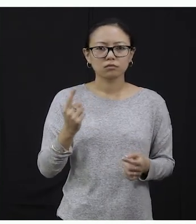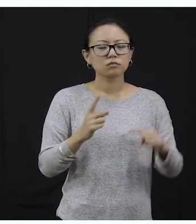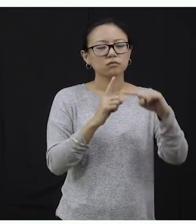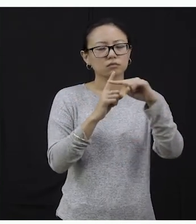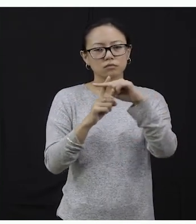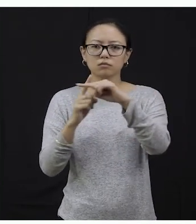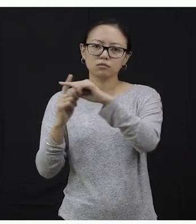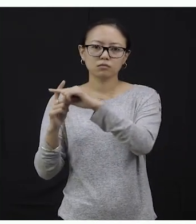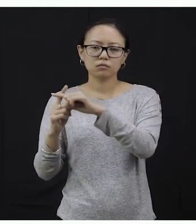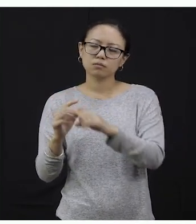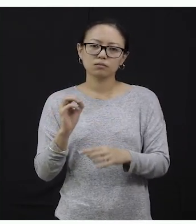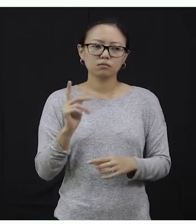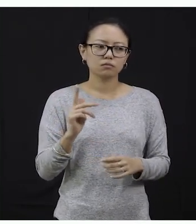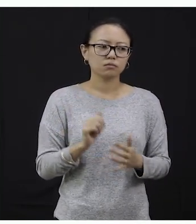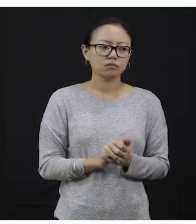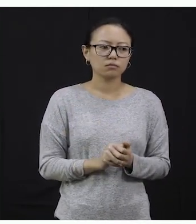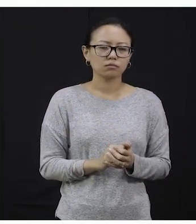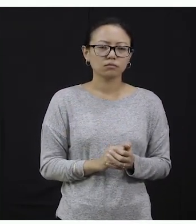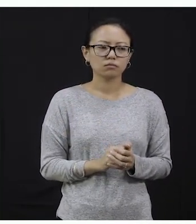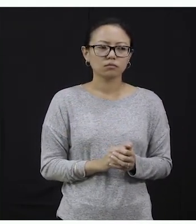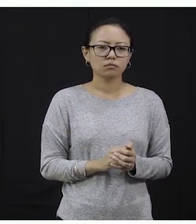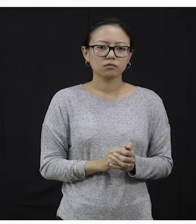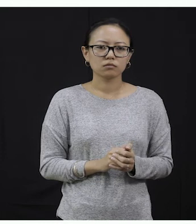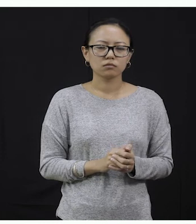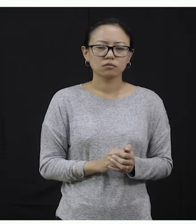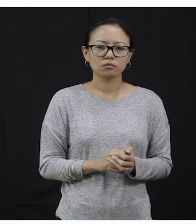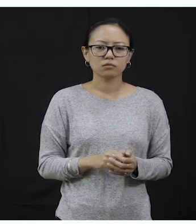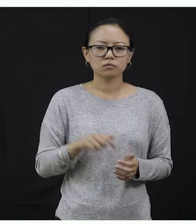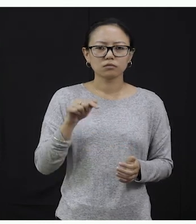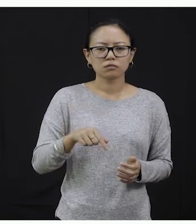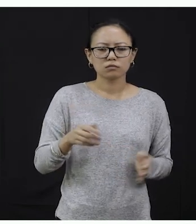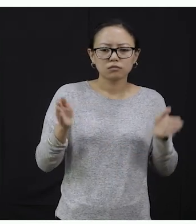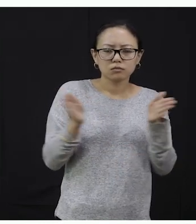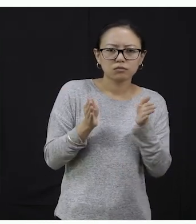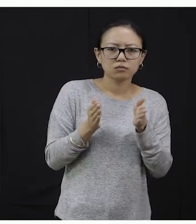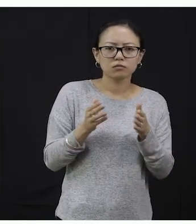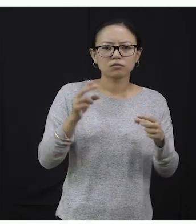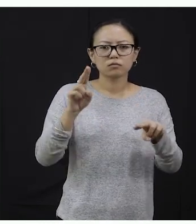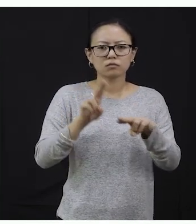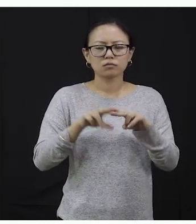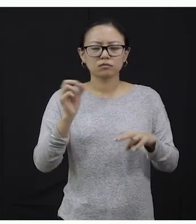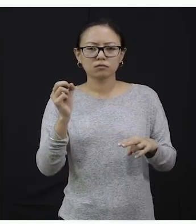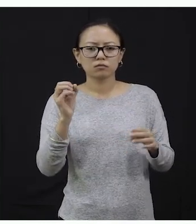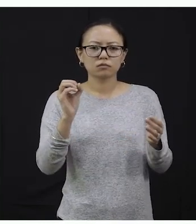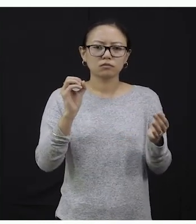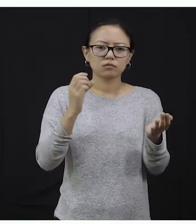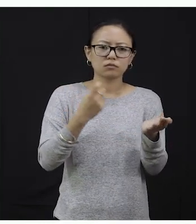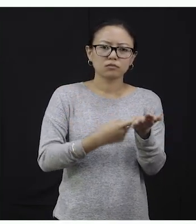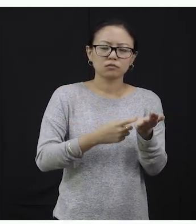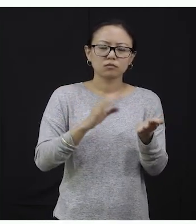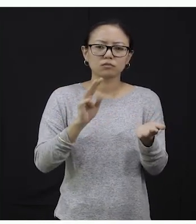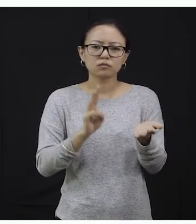short form? Short form is very more simple and more easier than the expanded form. So as you can see here, 900